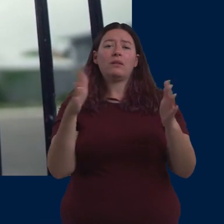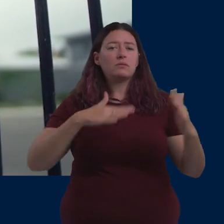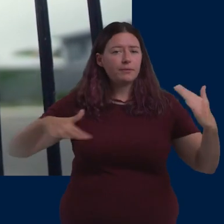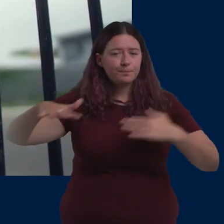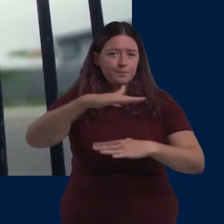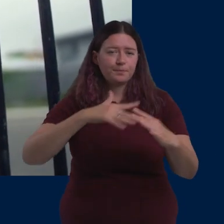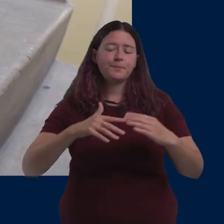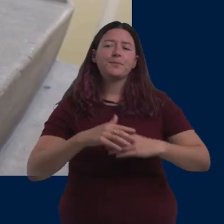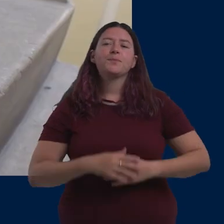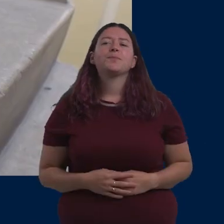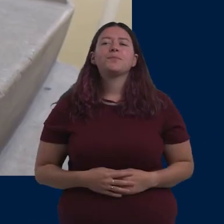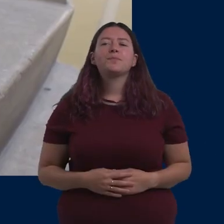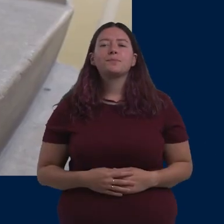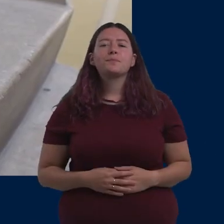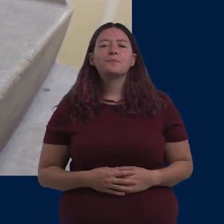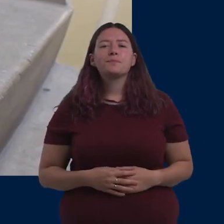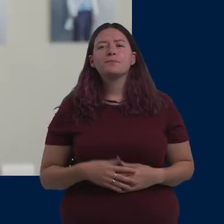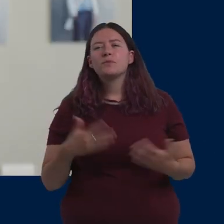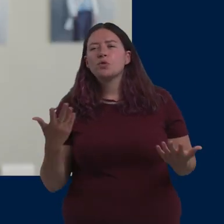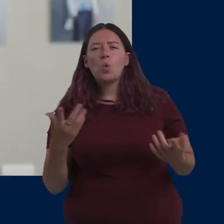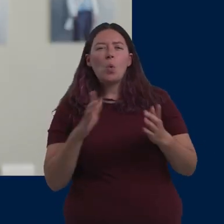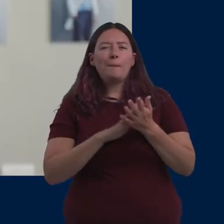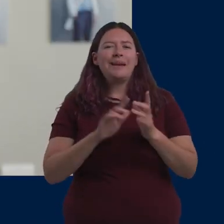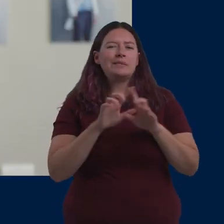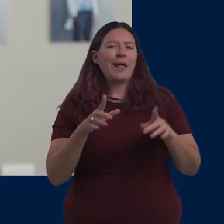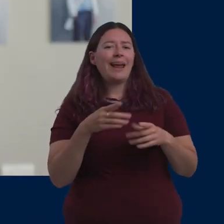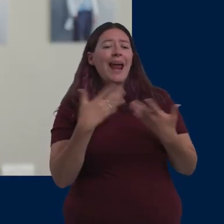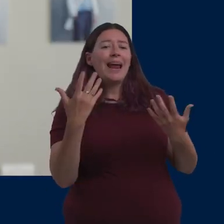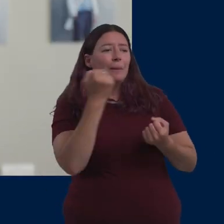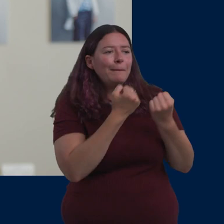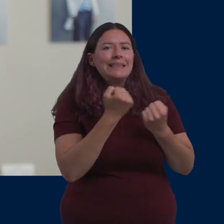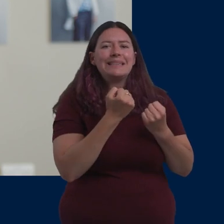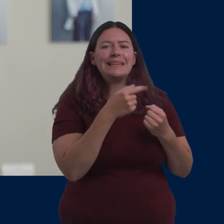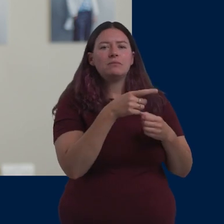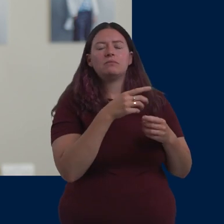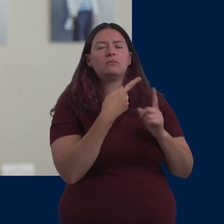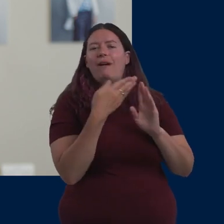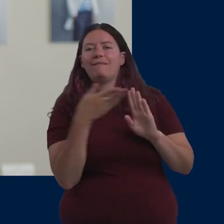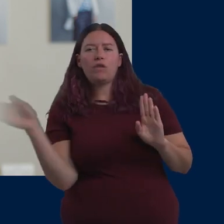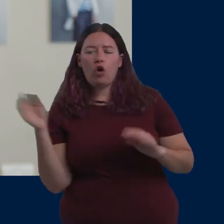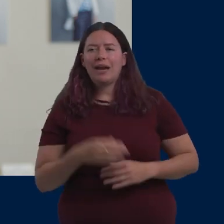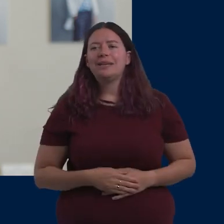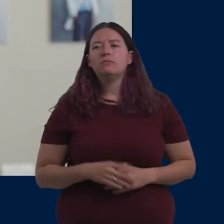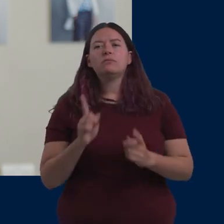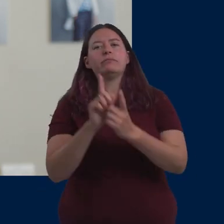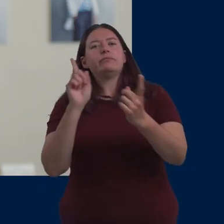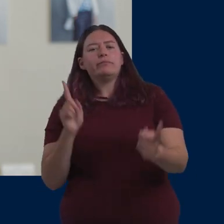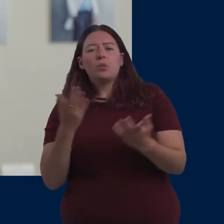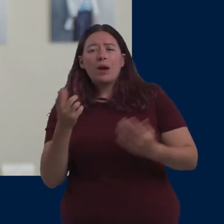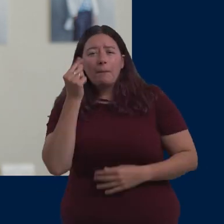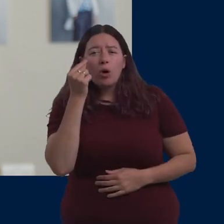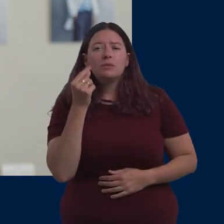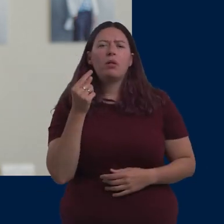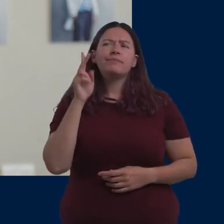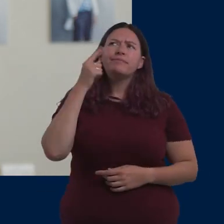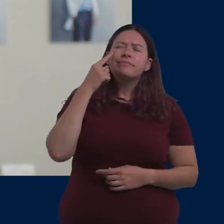of course, in the wider community. Now, this means avoiding crowded spaces, distancing where possible, keeping